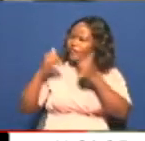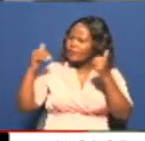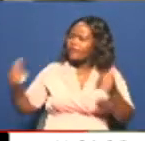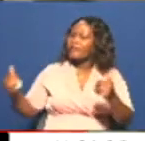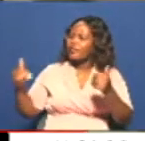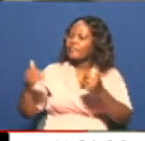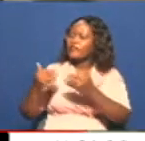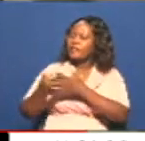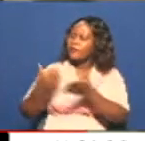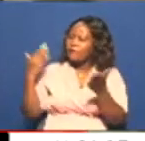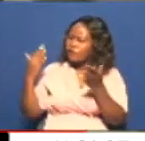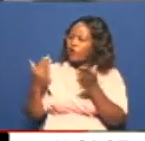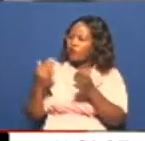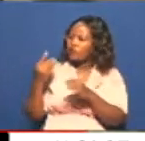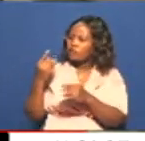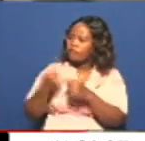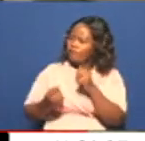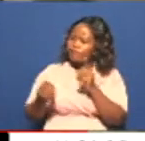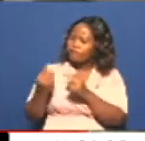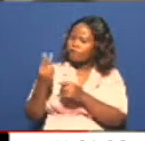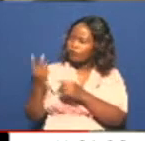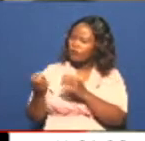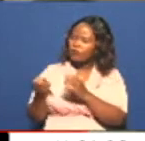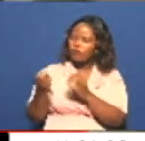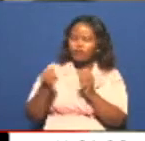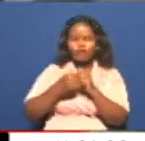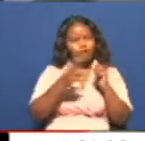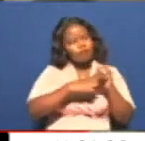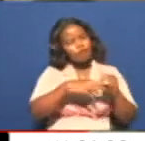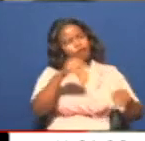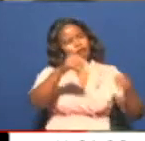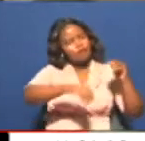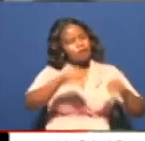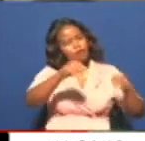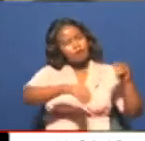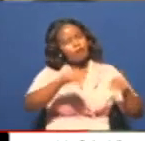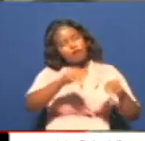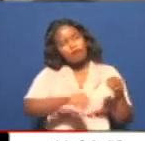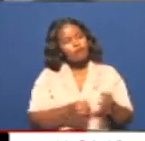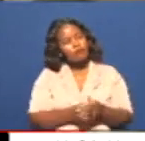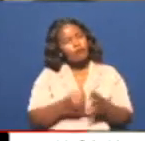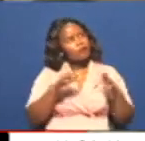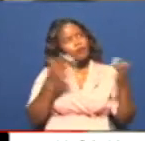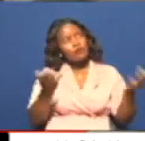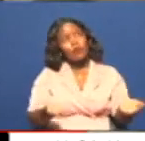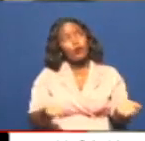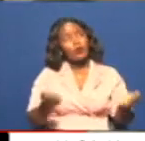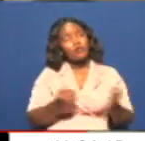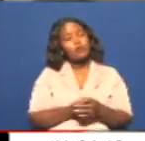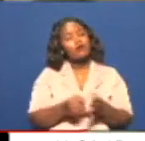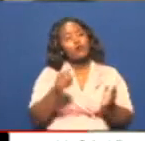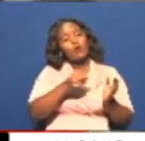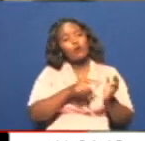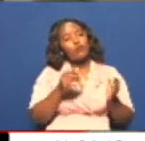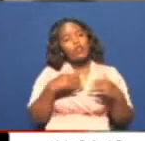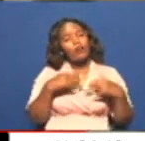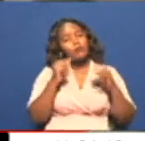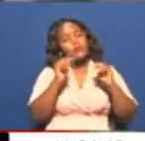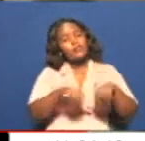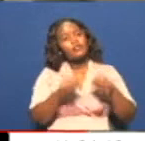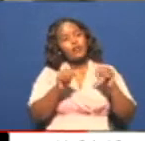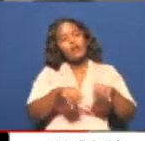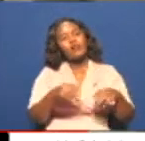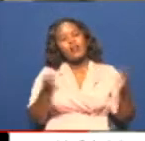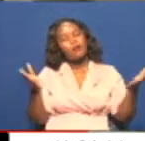year 2017, based on what we are having in politics now? Or have we been able at least to be a little bit